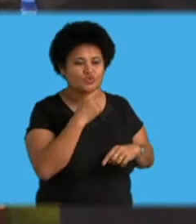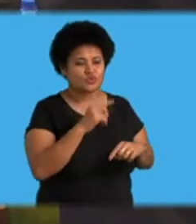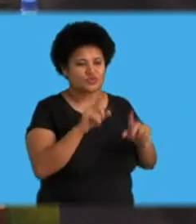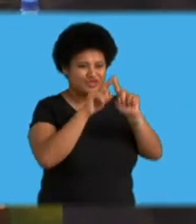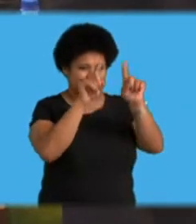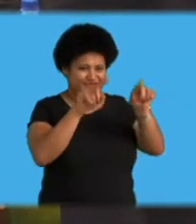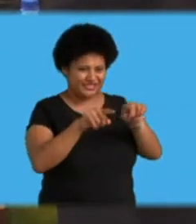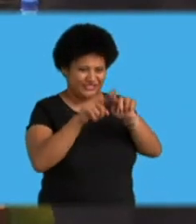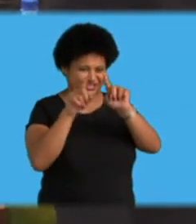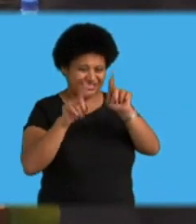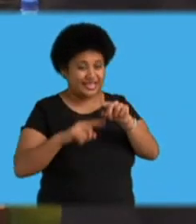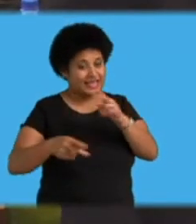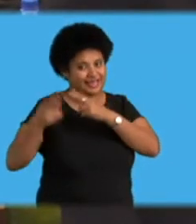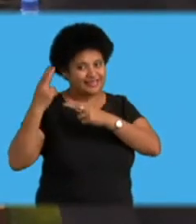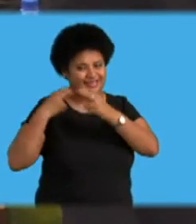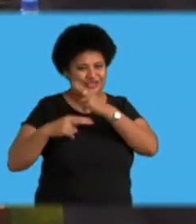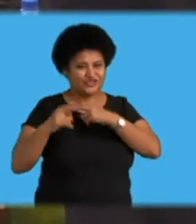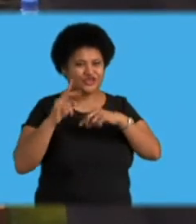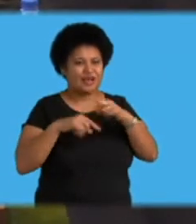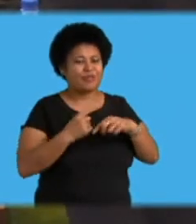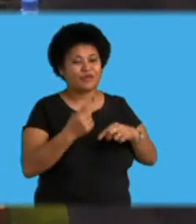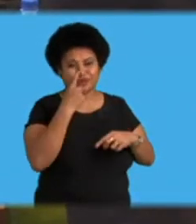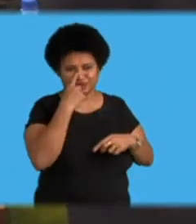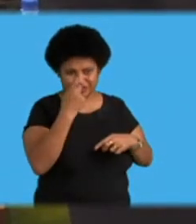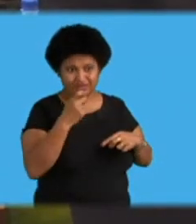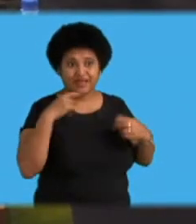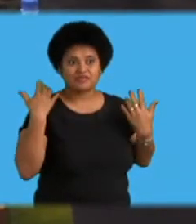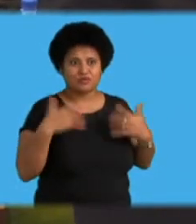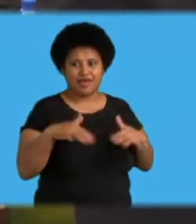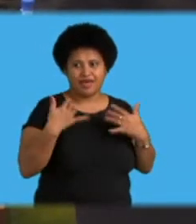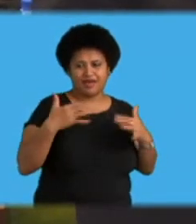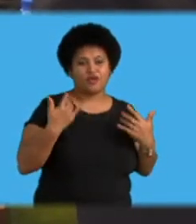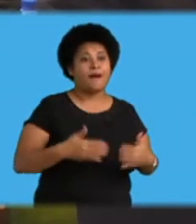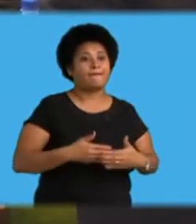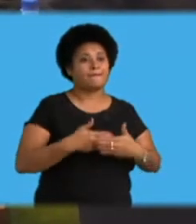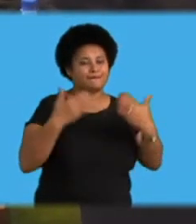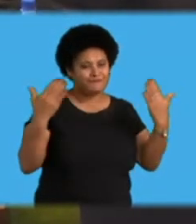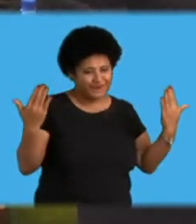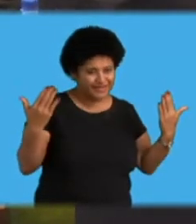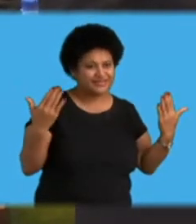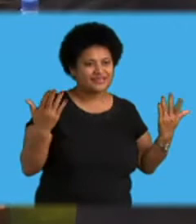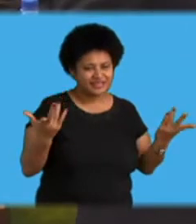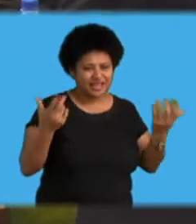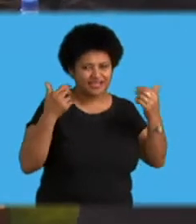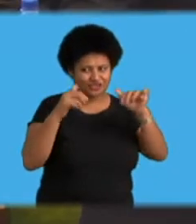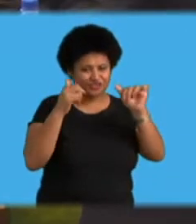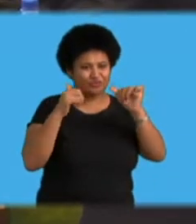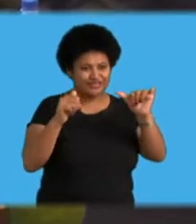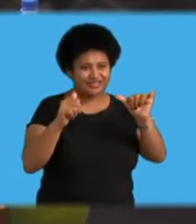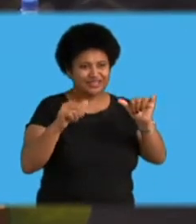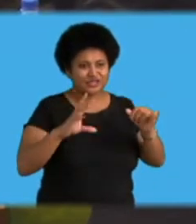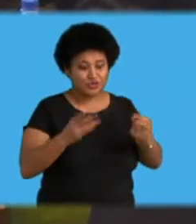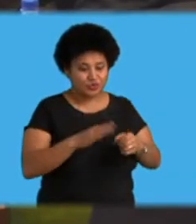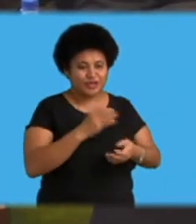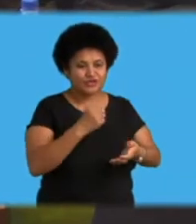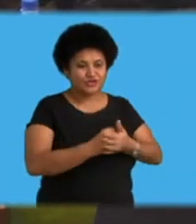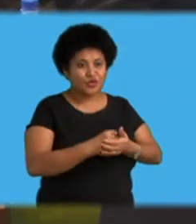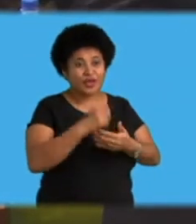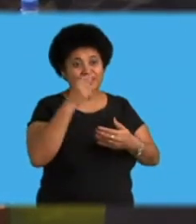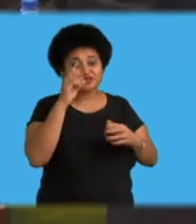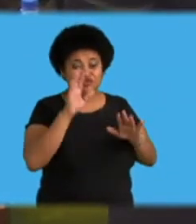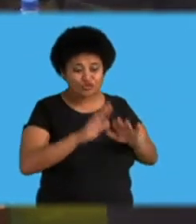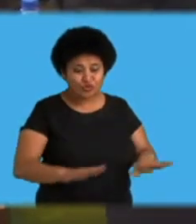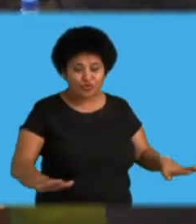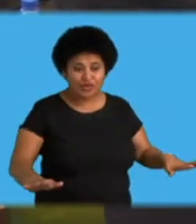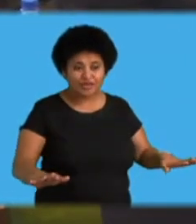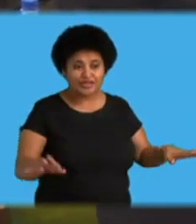Speaker. So, Madam Speaker, it is an amazing development in terms of ensuring that our children in the interior maritime division, deep interior rural